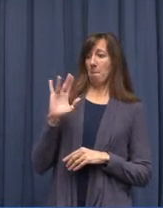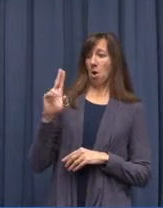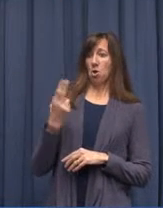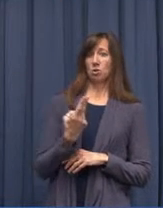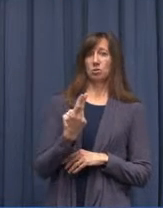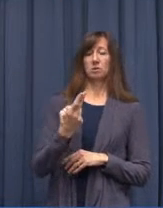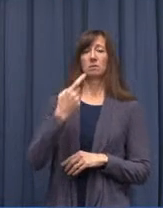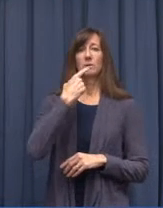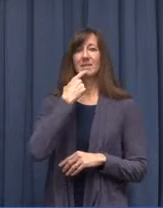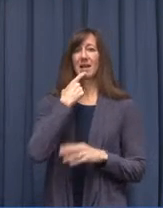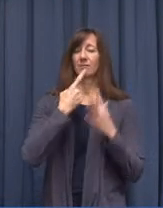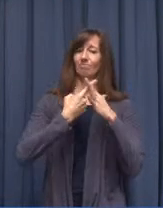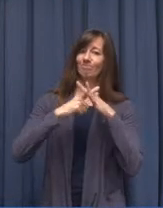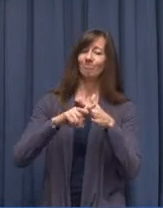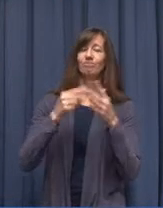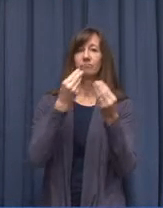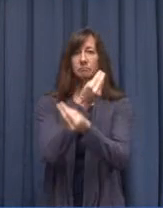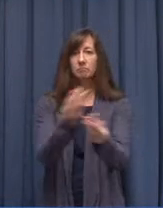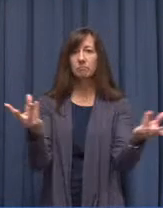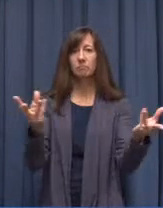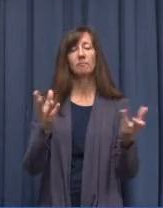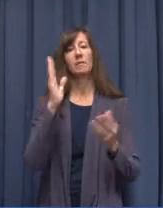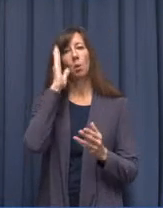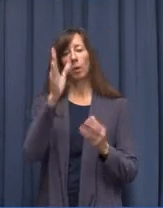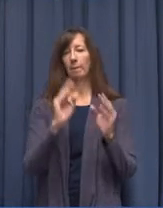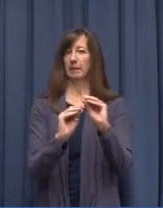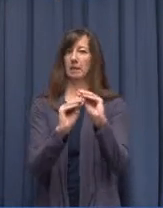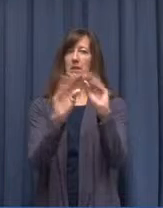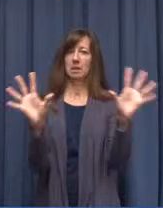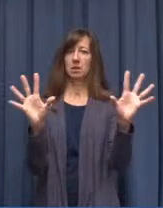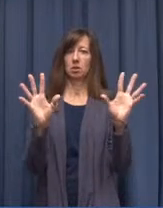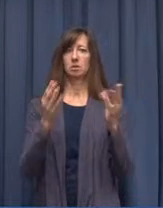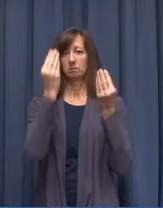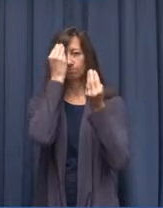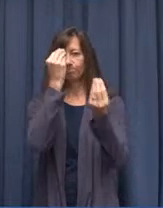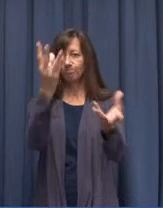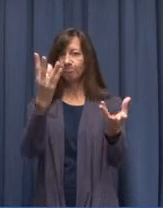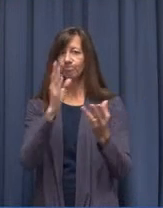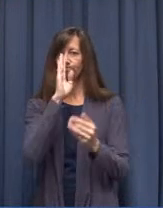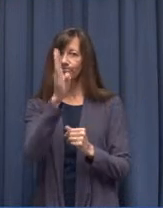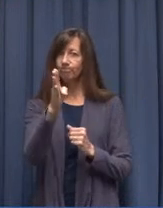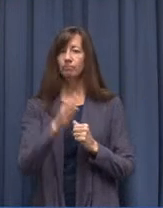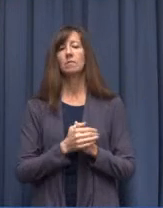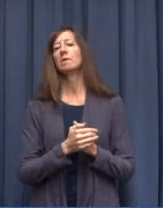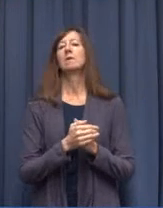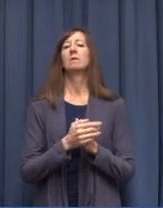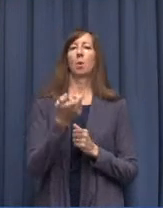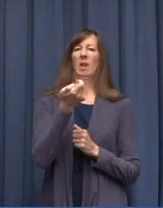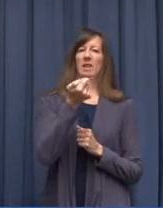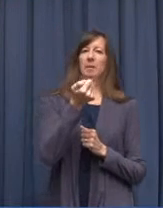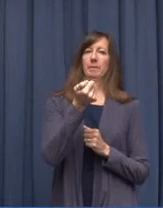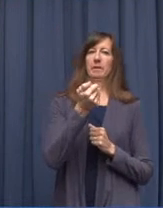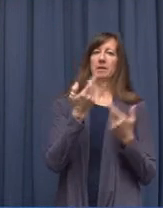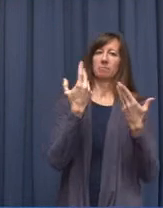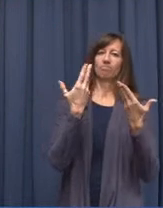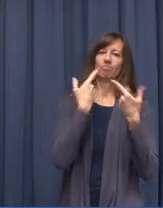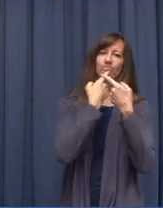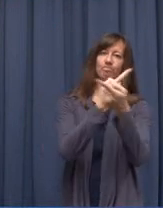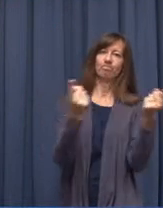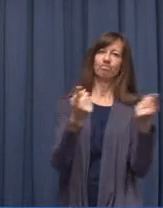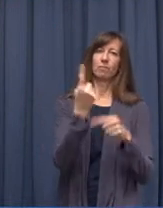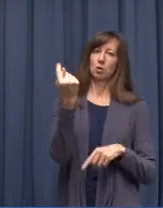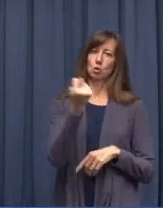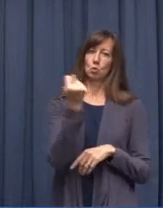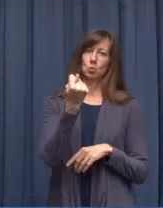that we would be clear, that I would be clear with you all. So I did that a little bit on Tuesday. We're going to do it again today and walk you through